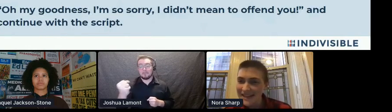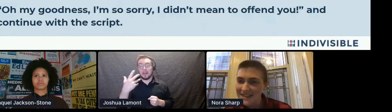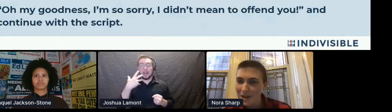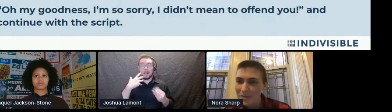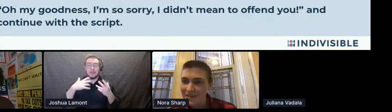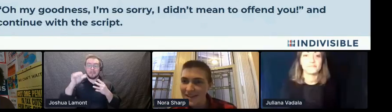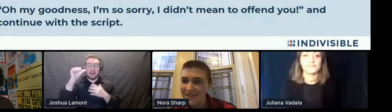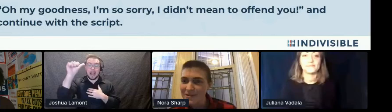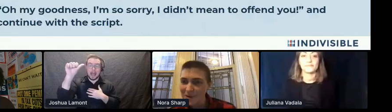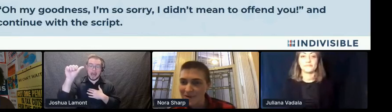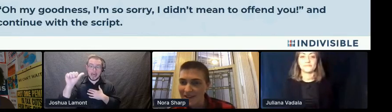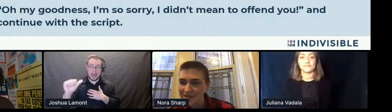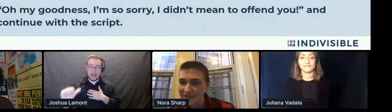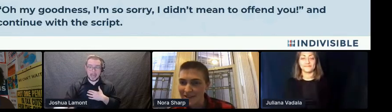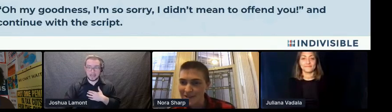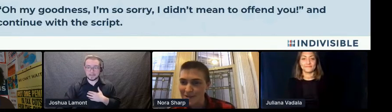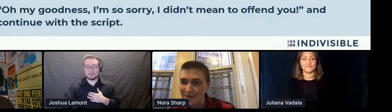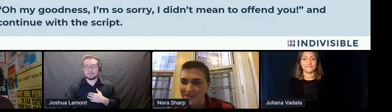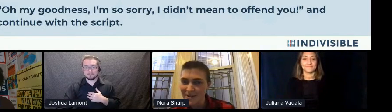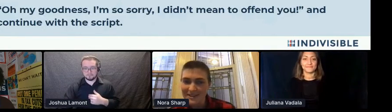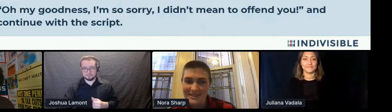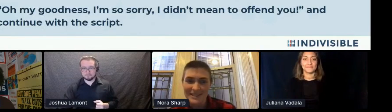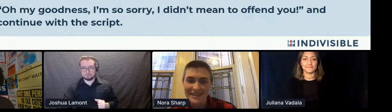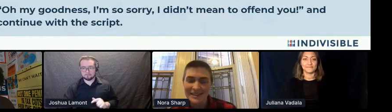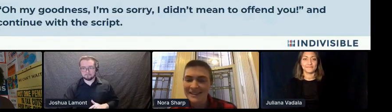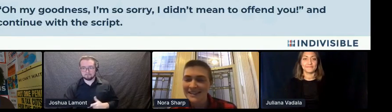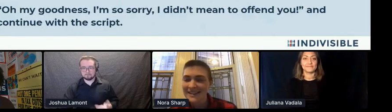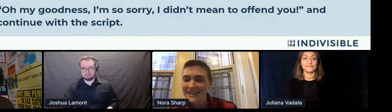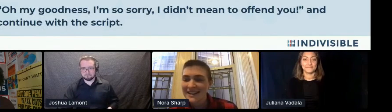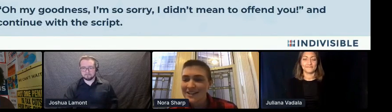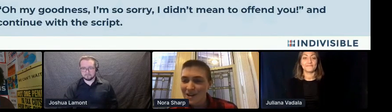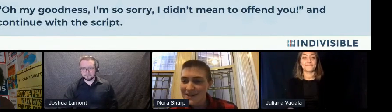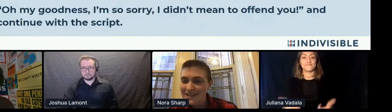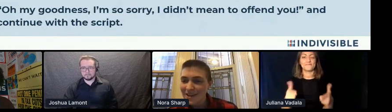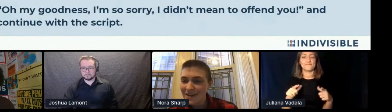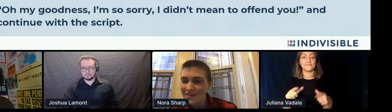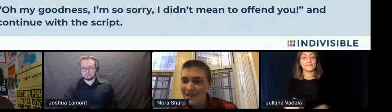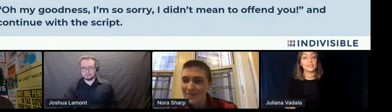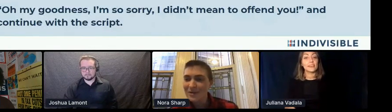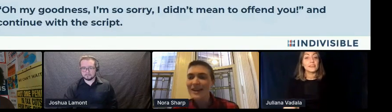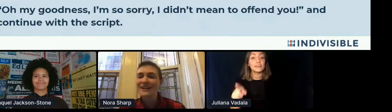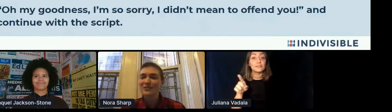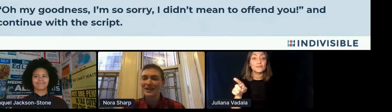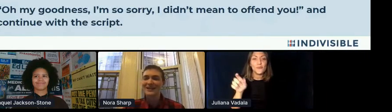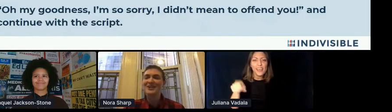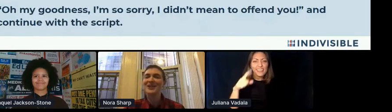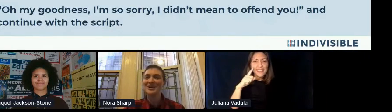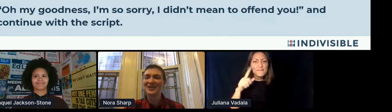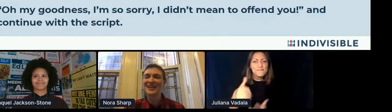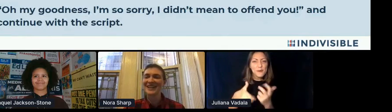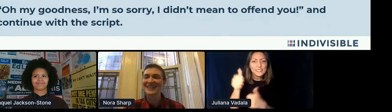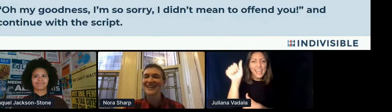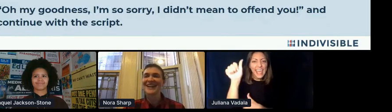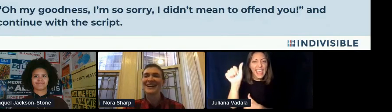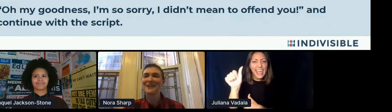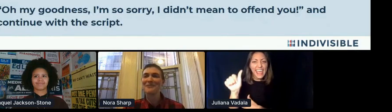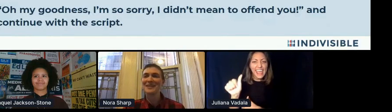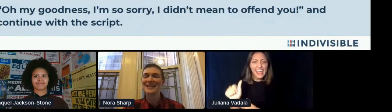many A's, a couple of, I think there's some other letters in there too, but it's hard to see. It's hard to see all of them. Okay, great.